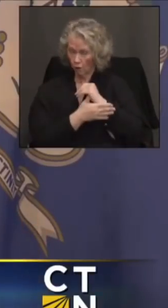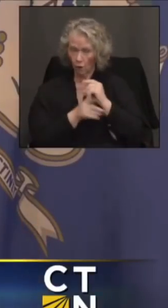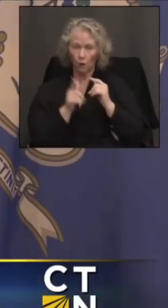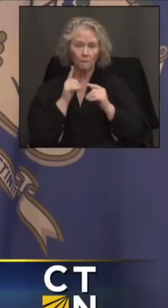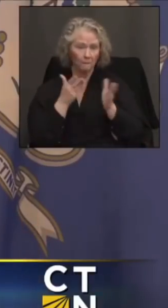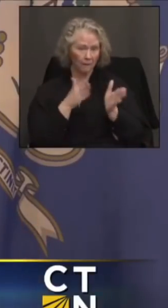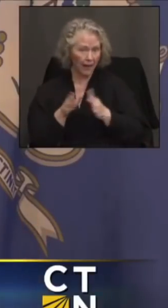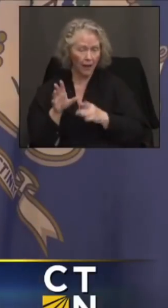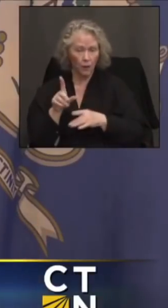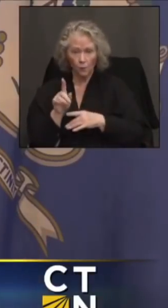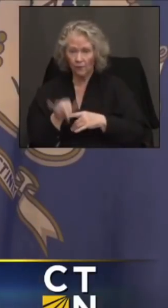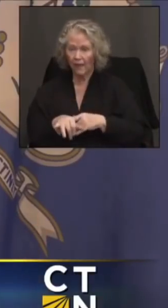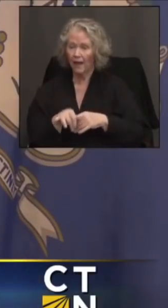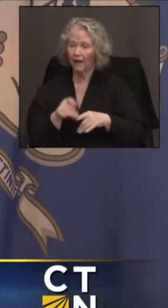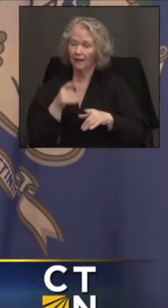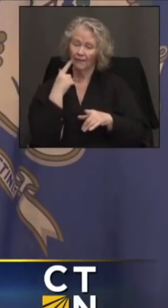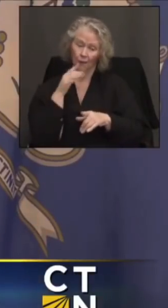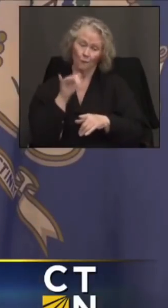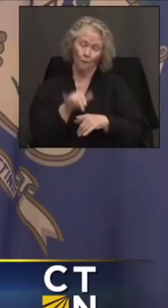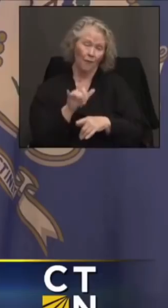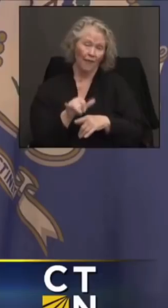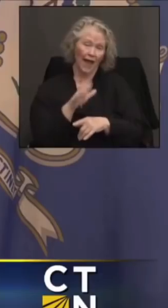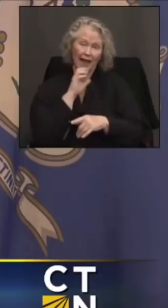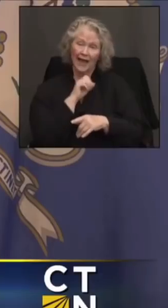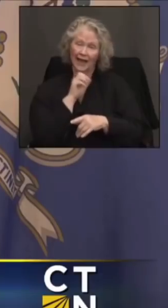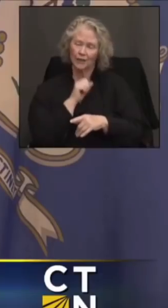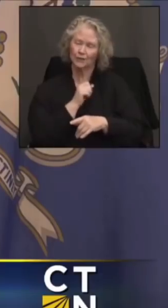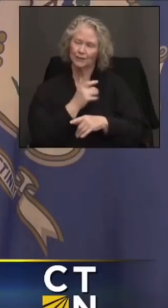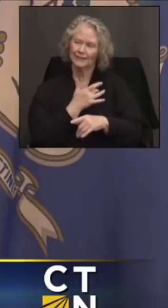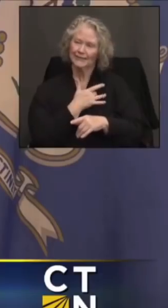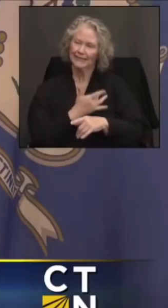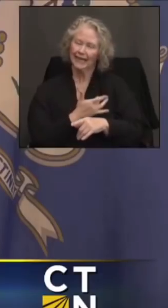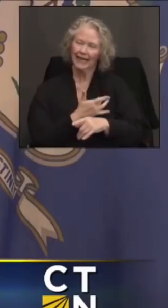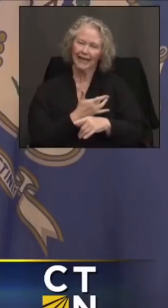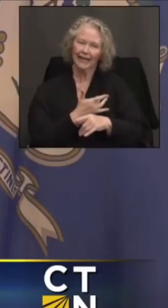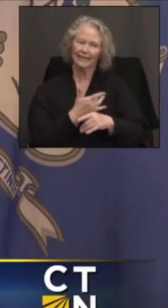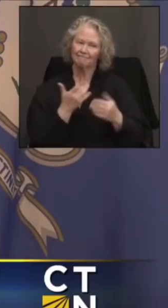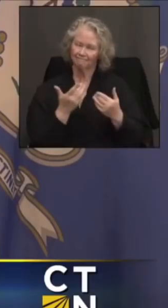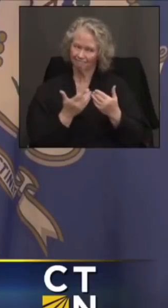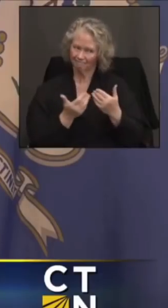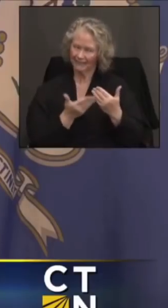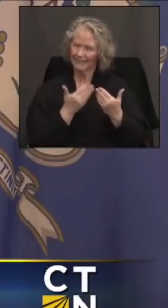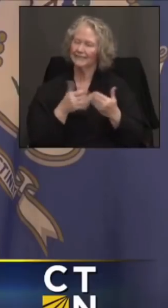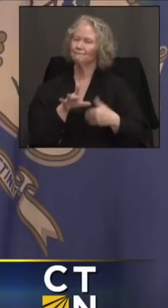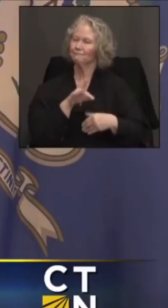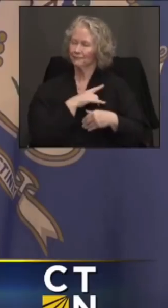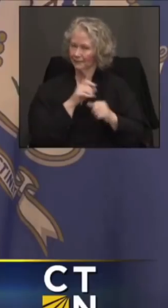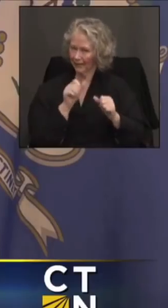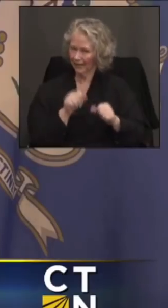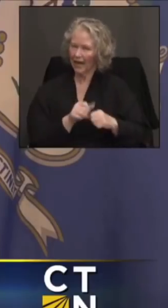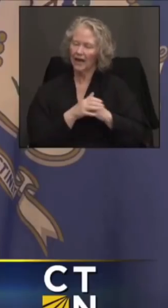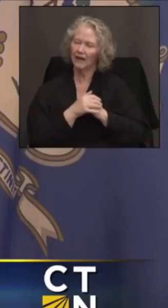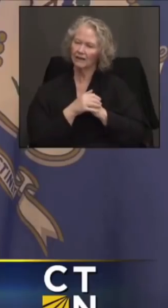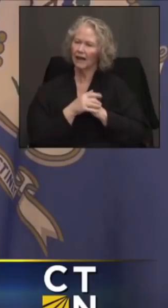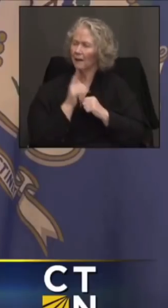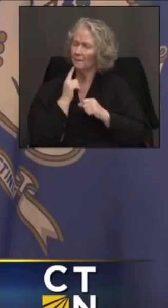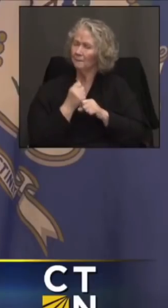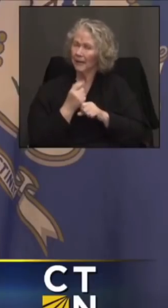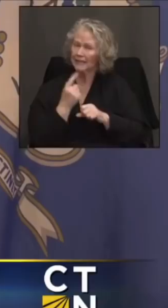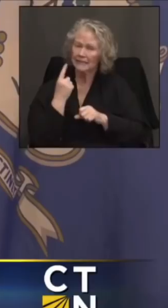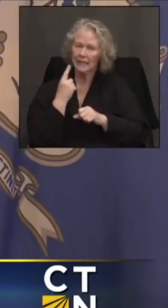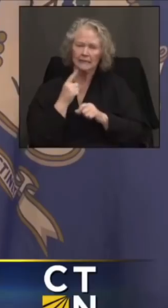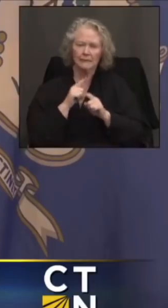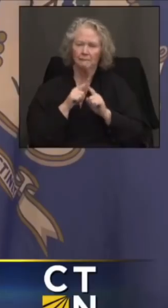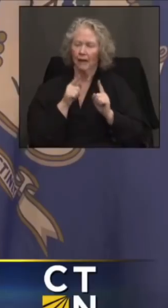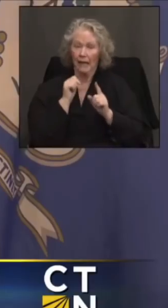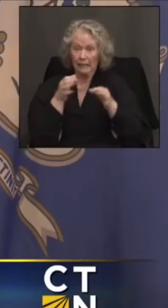settings. This is an age group which we're finding is susceptible to infection, so it probably makes some sense, but let's wait